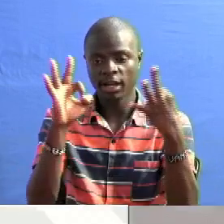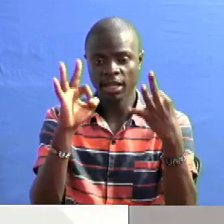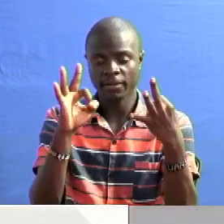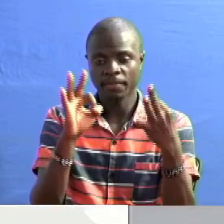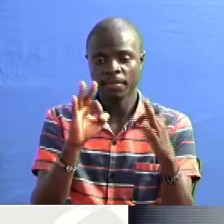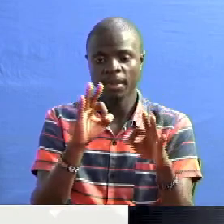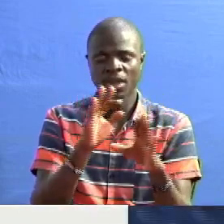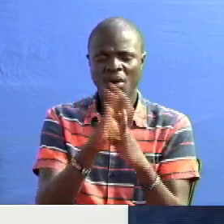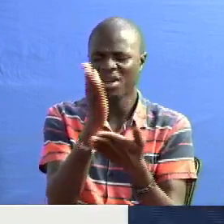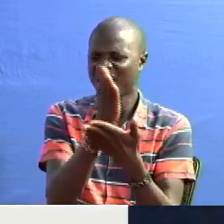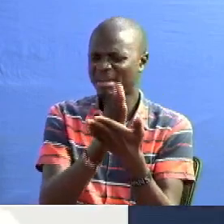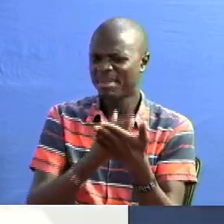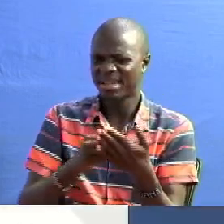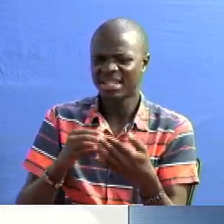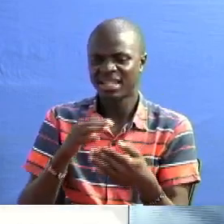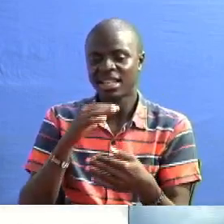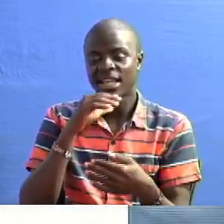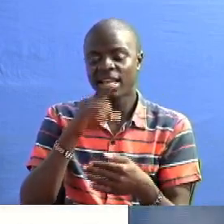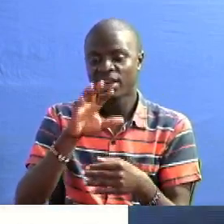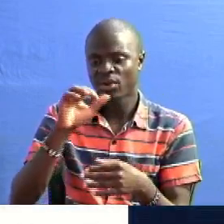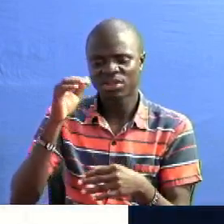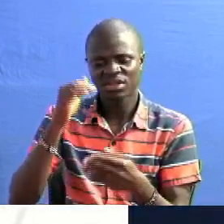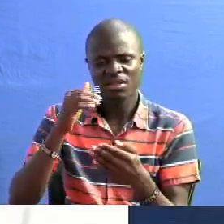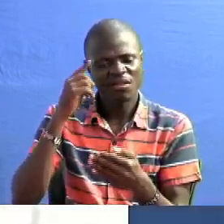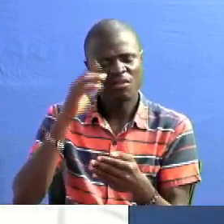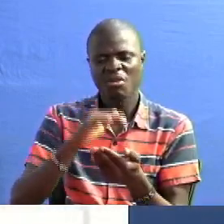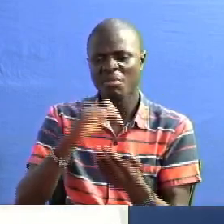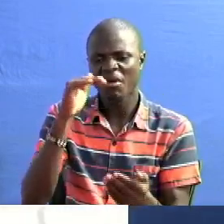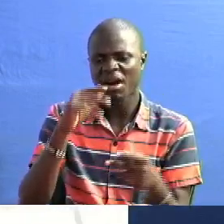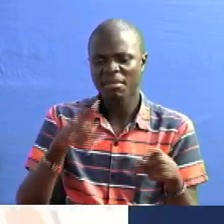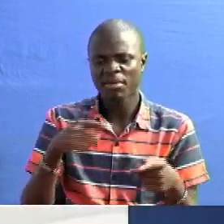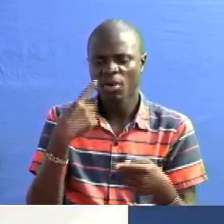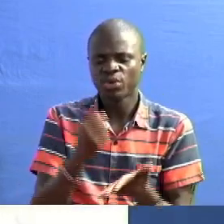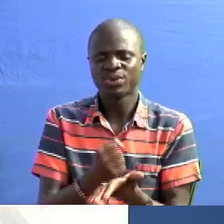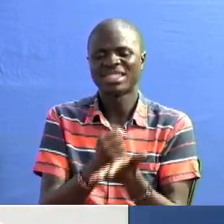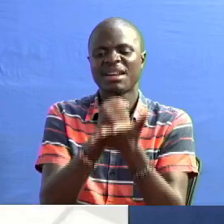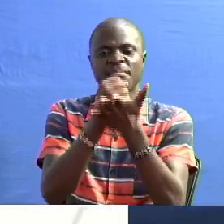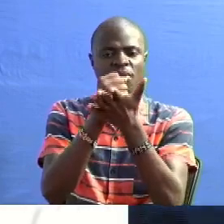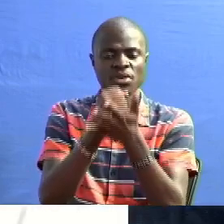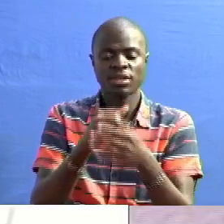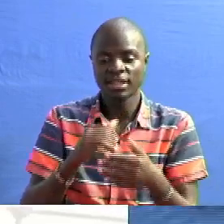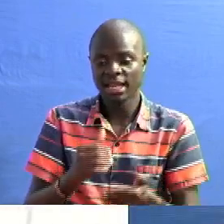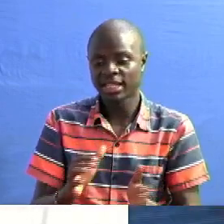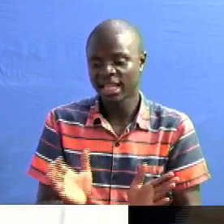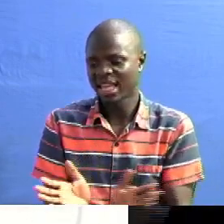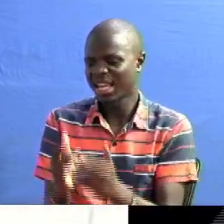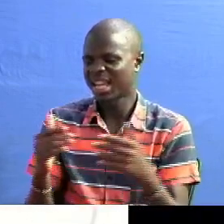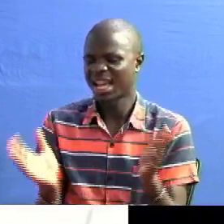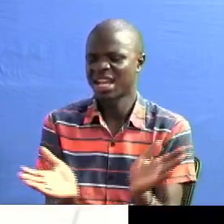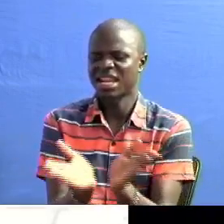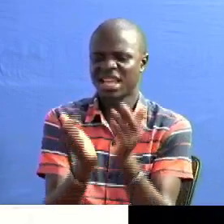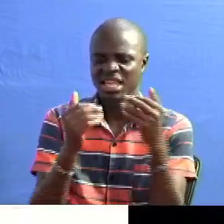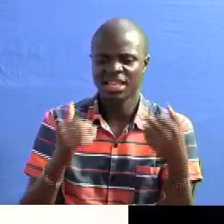her part, Rhoda calls for more well-wishers to continue aiding in such noble causes, as she encouraged mothers with special children to continue